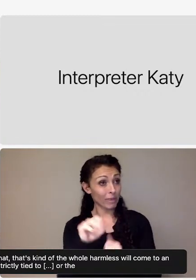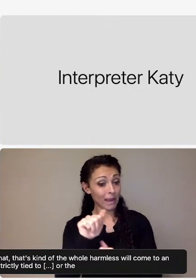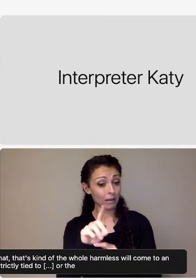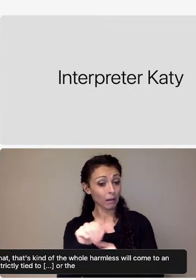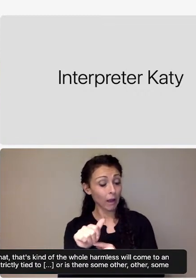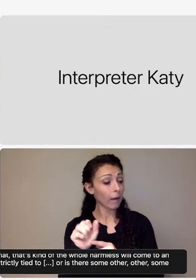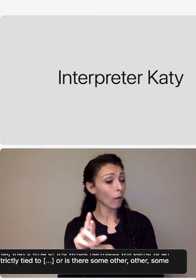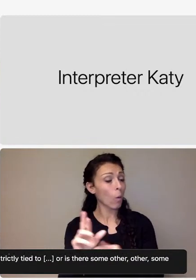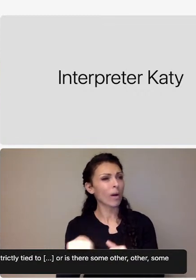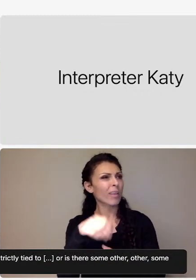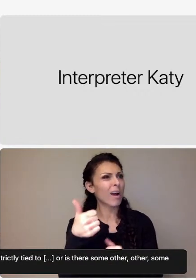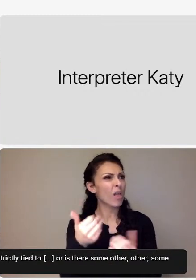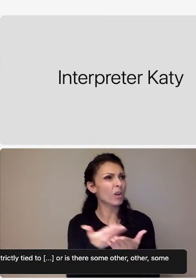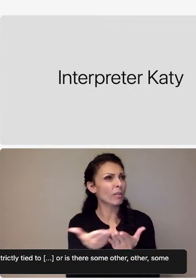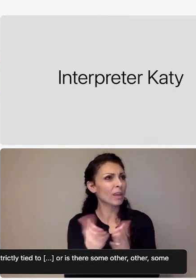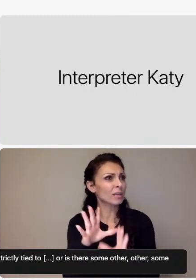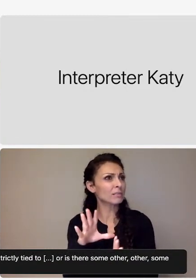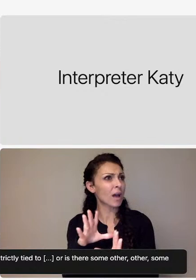factors in there